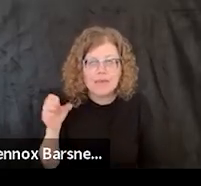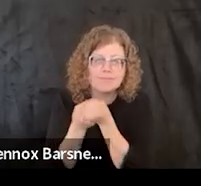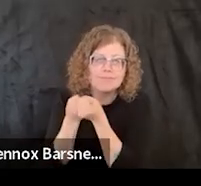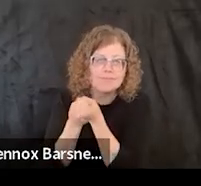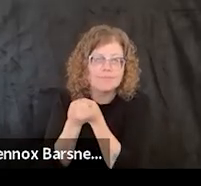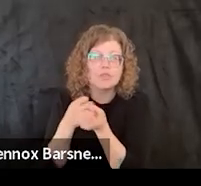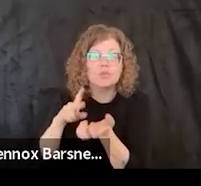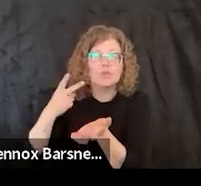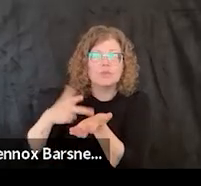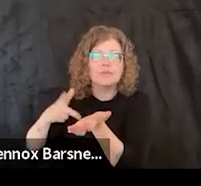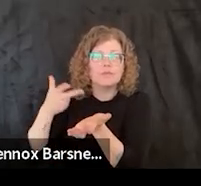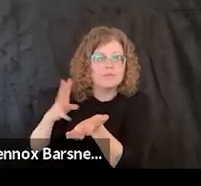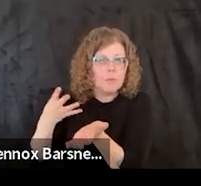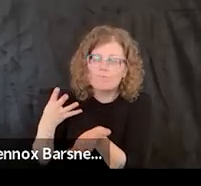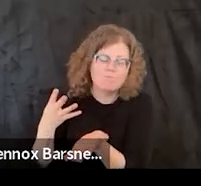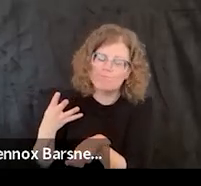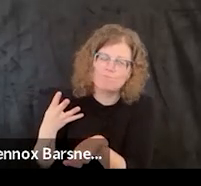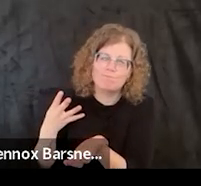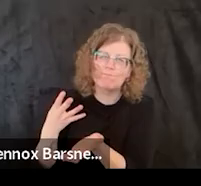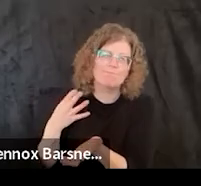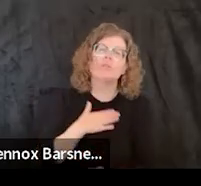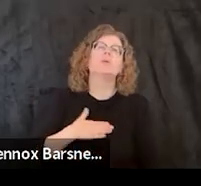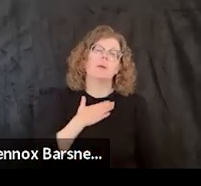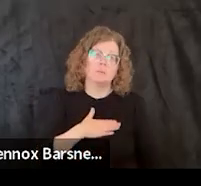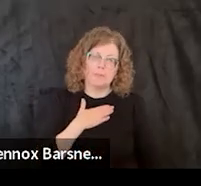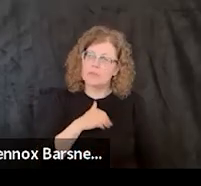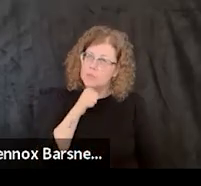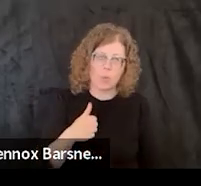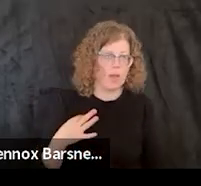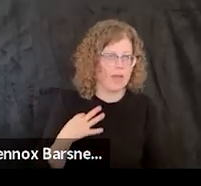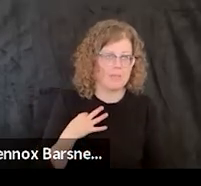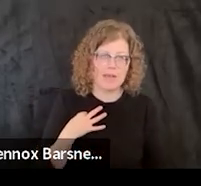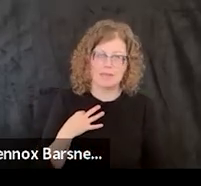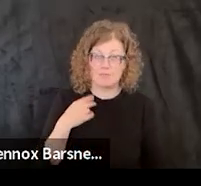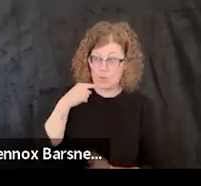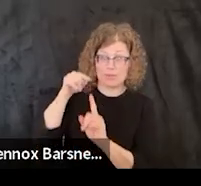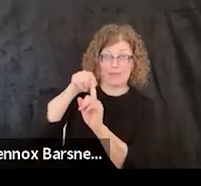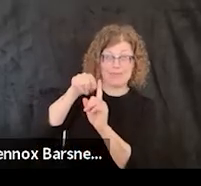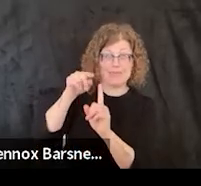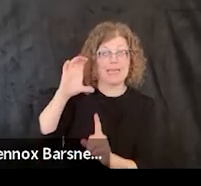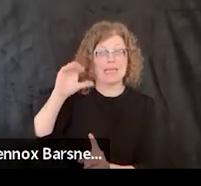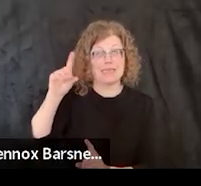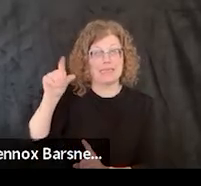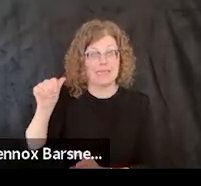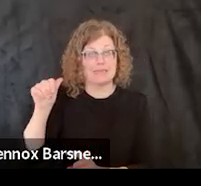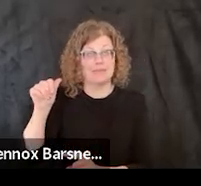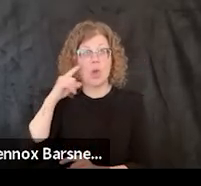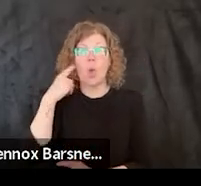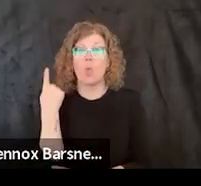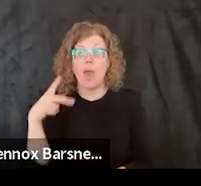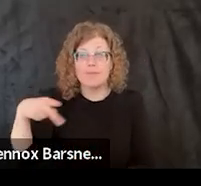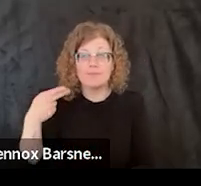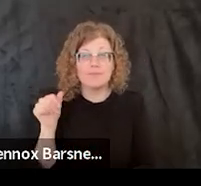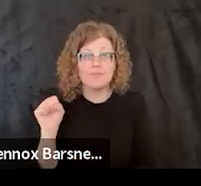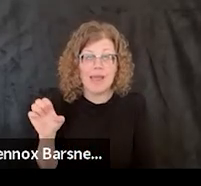not apply to more than 1 CADA program for the same project or phase of a project. Please note that if you